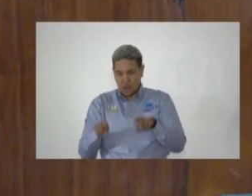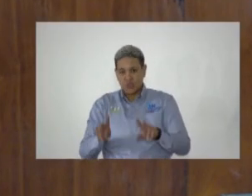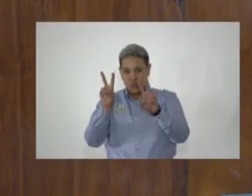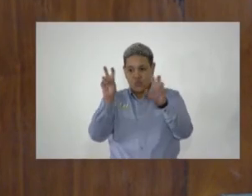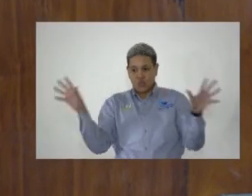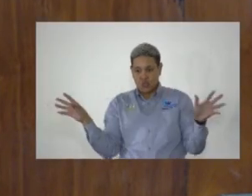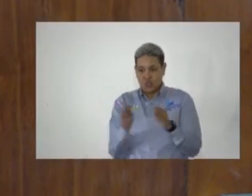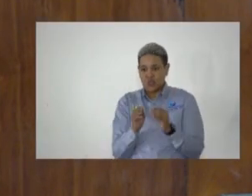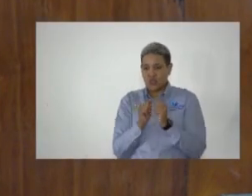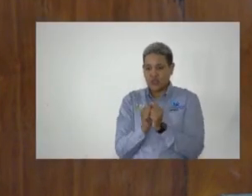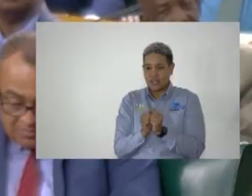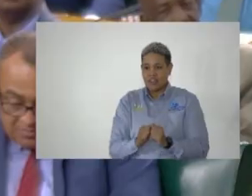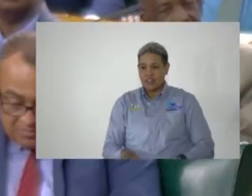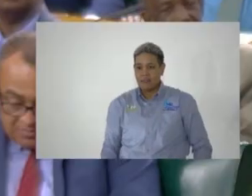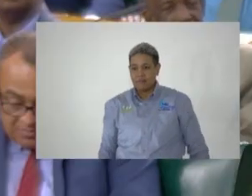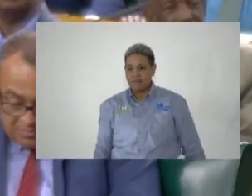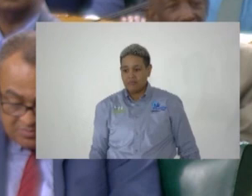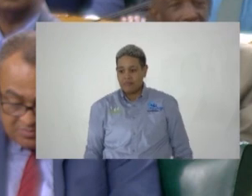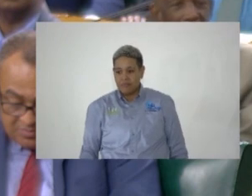180.